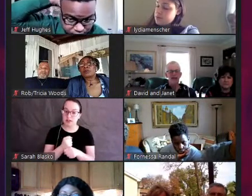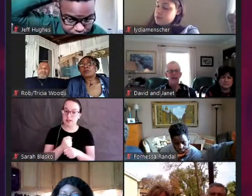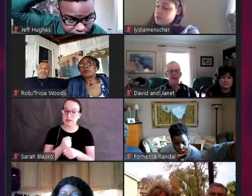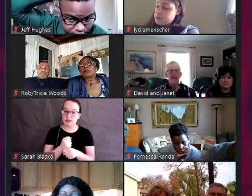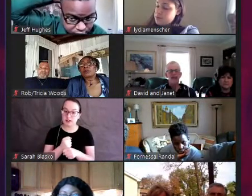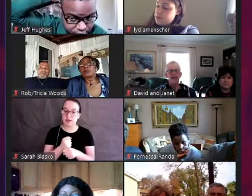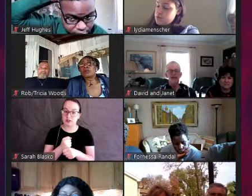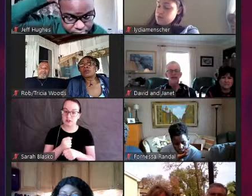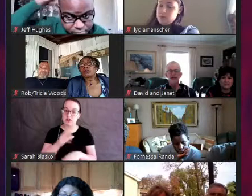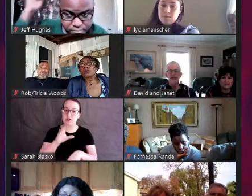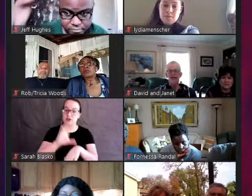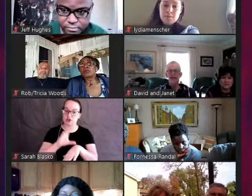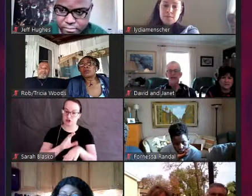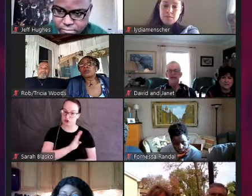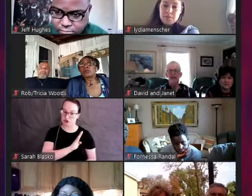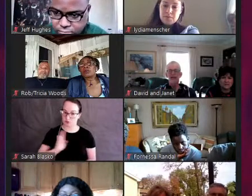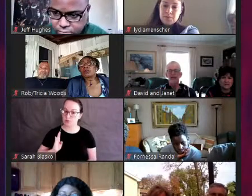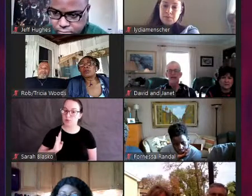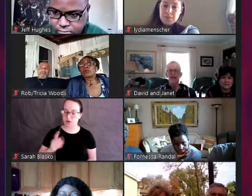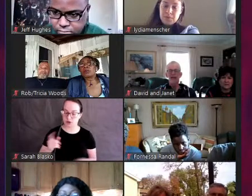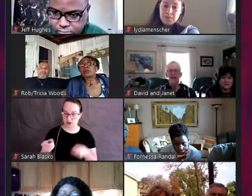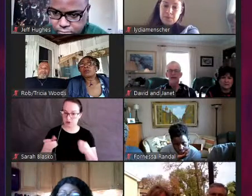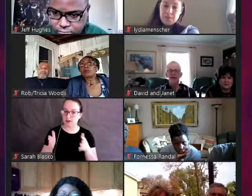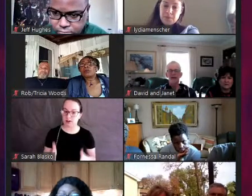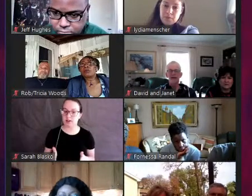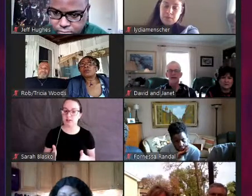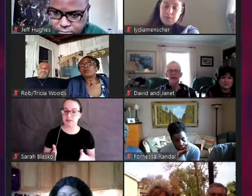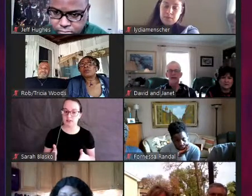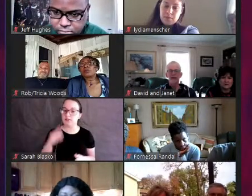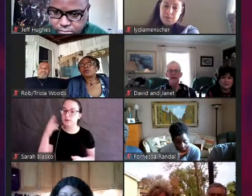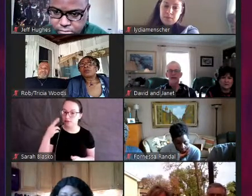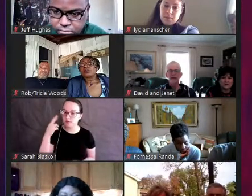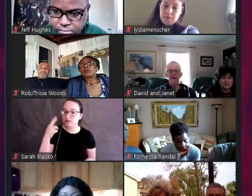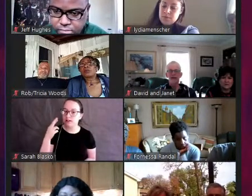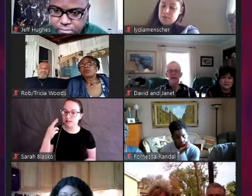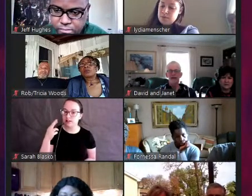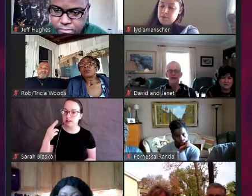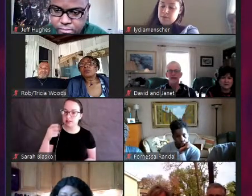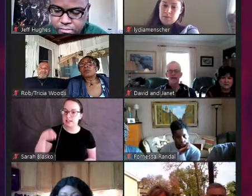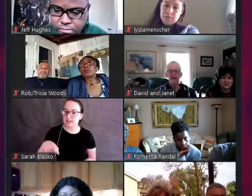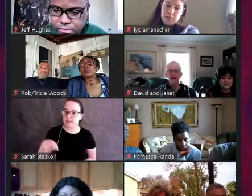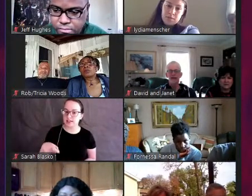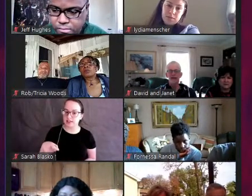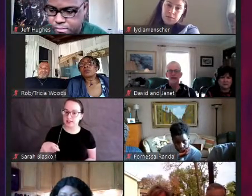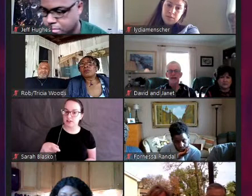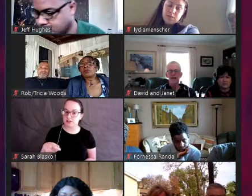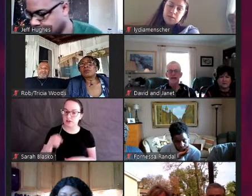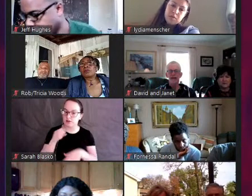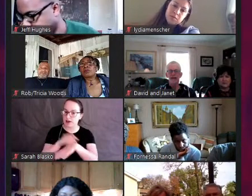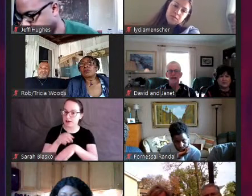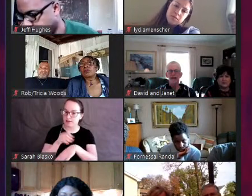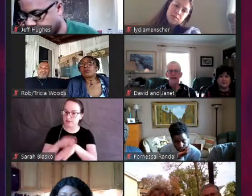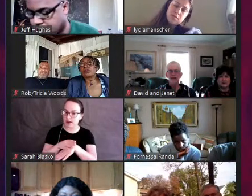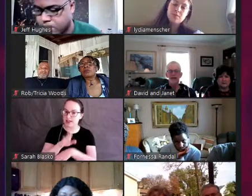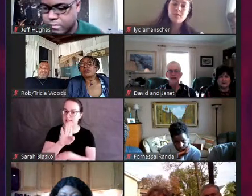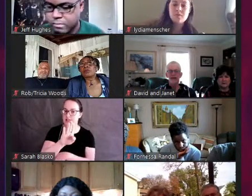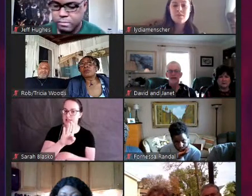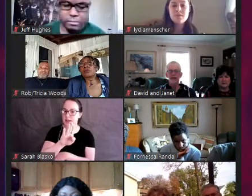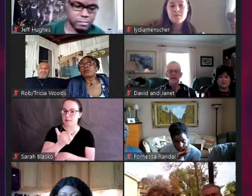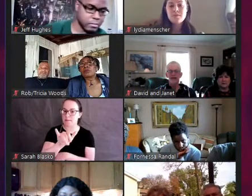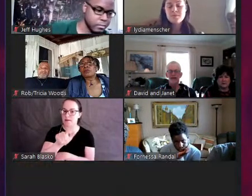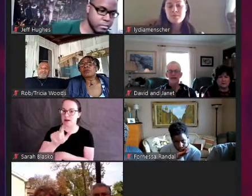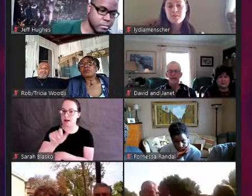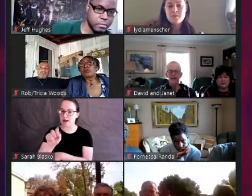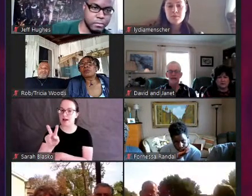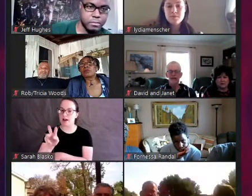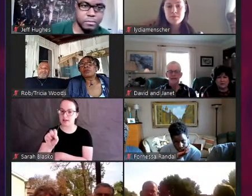Gateway City Church Board of Directors has realized a need to revise our bylaws. The bylaws are basically a